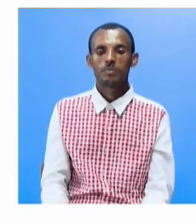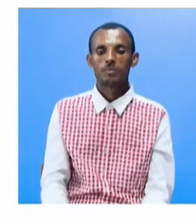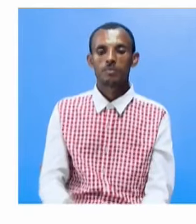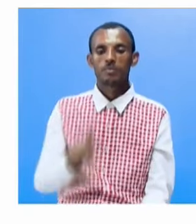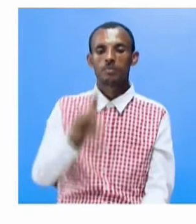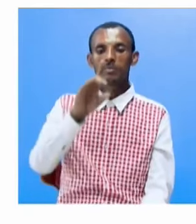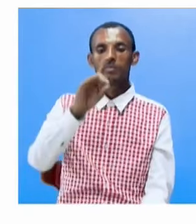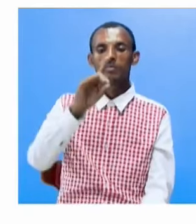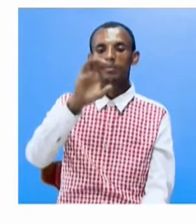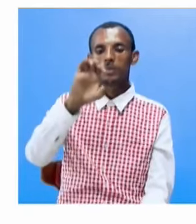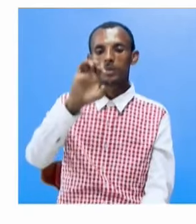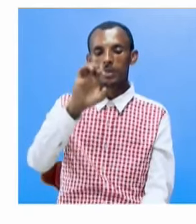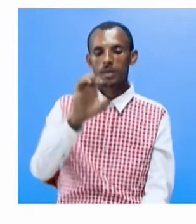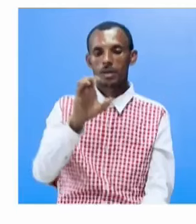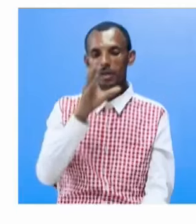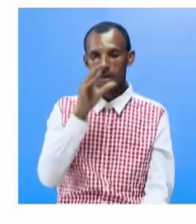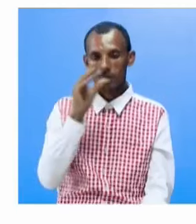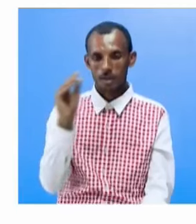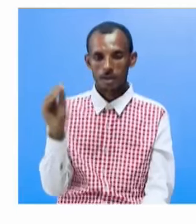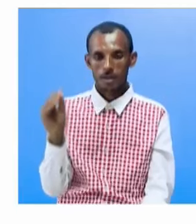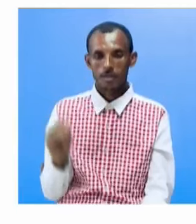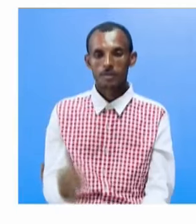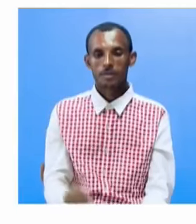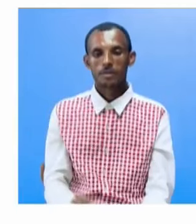DE, the length of